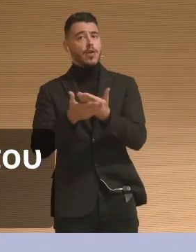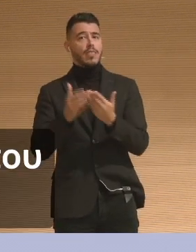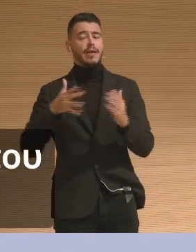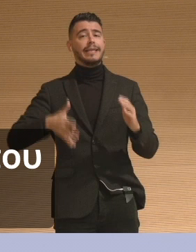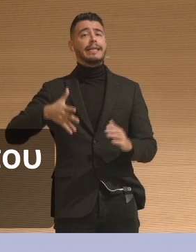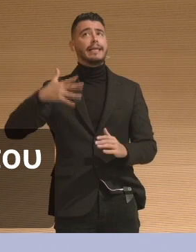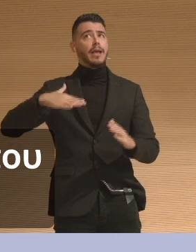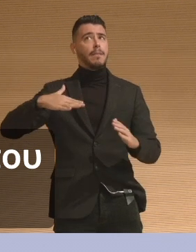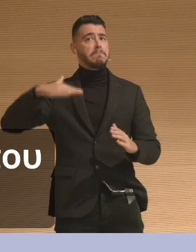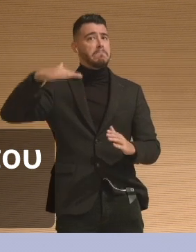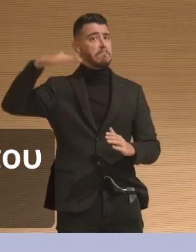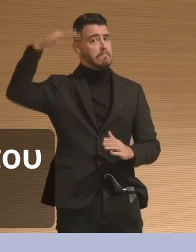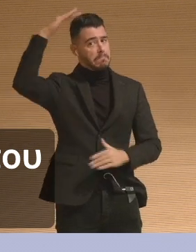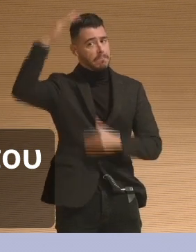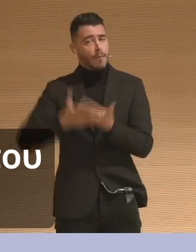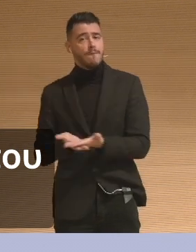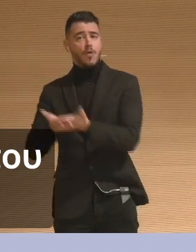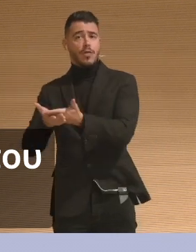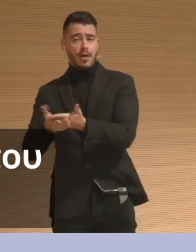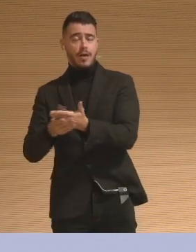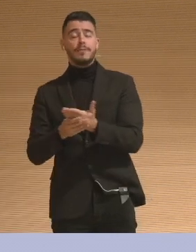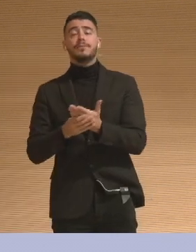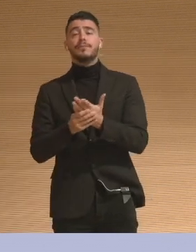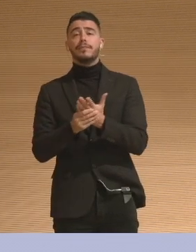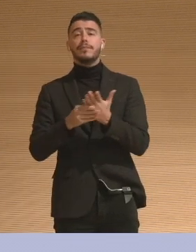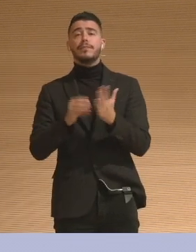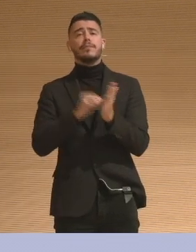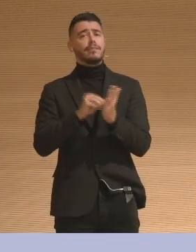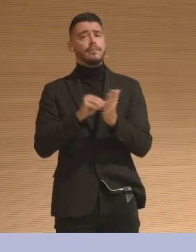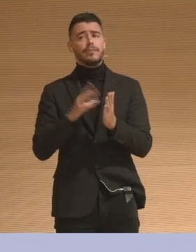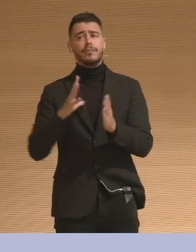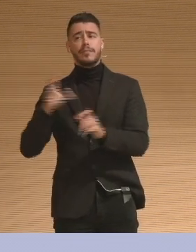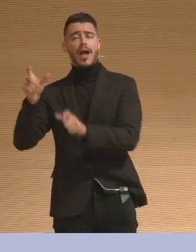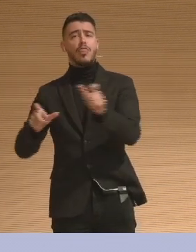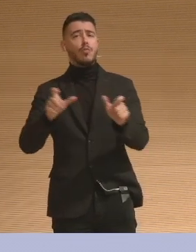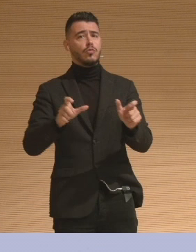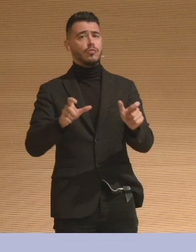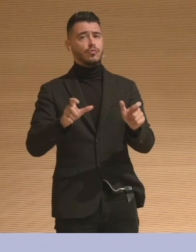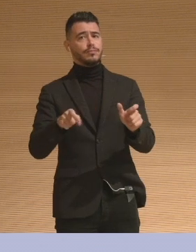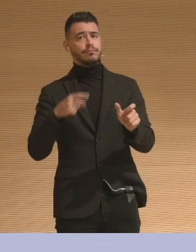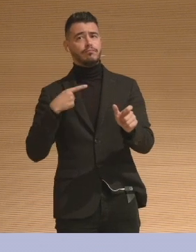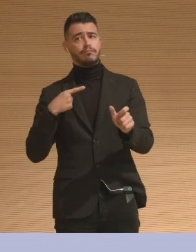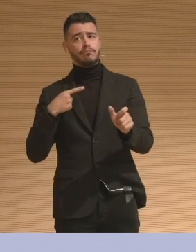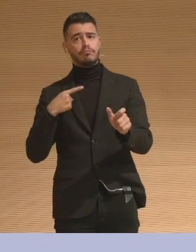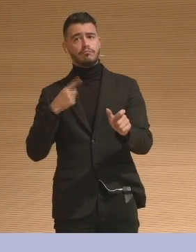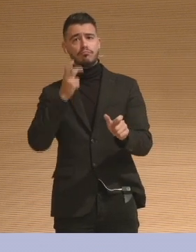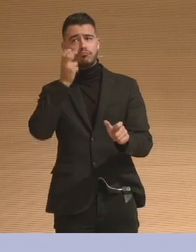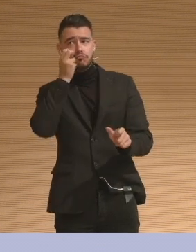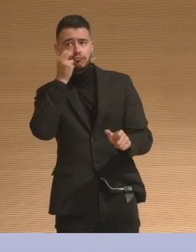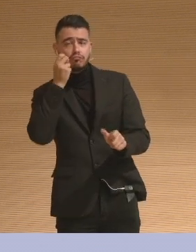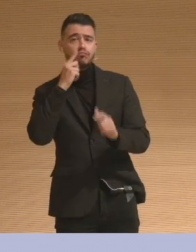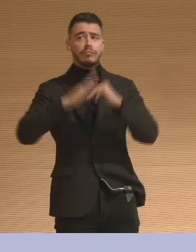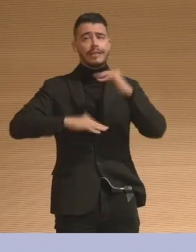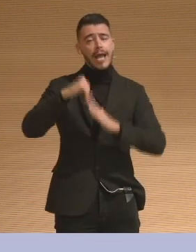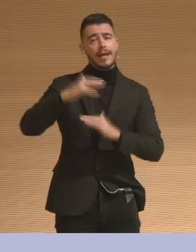31% lower than those with no engagement. Now, this association could partly be explained by differences